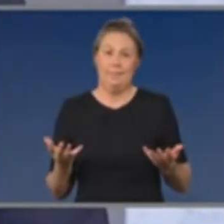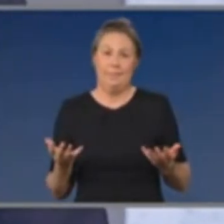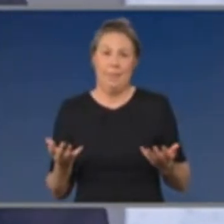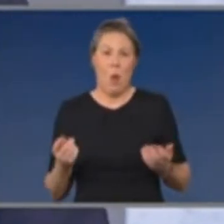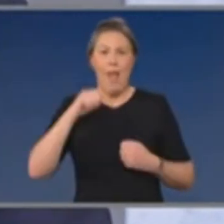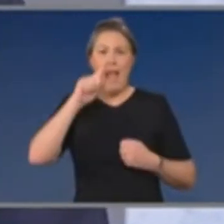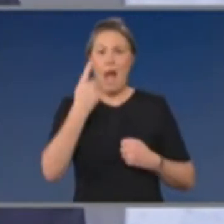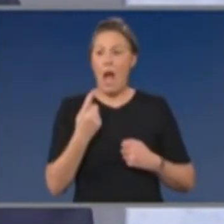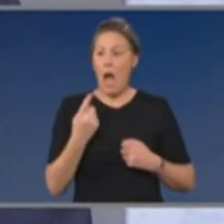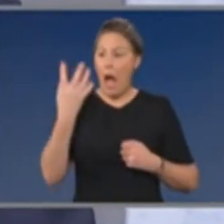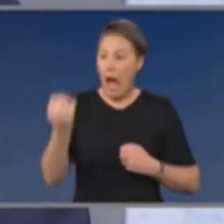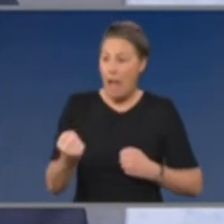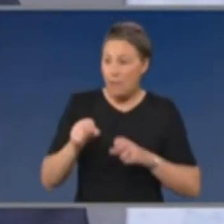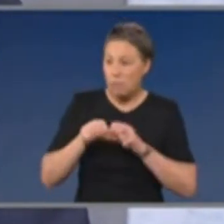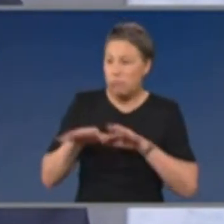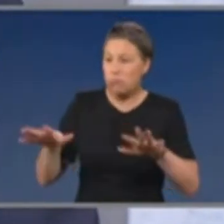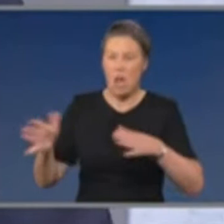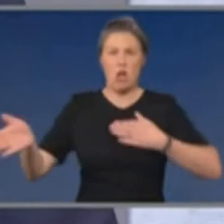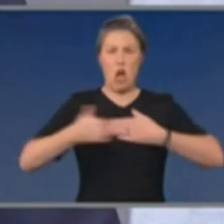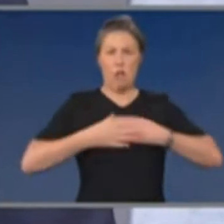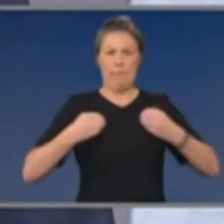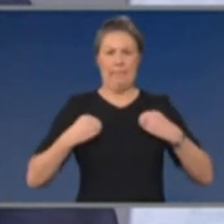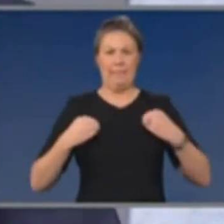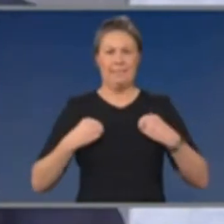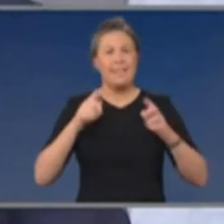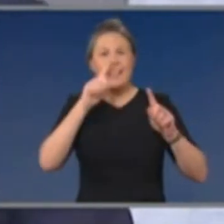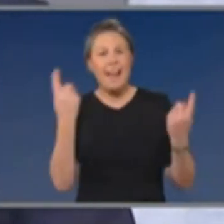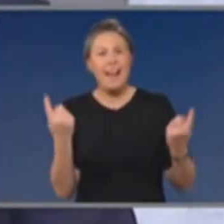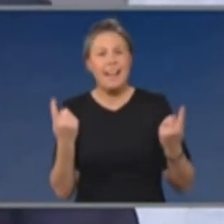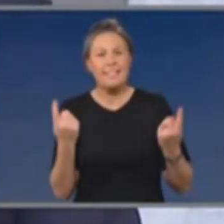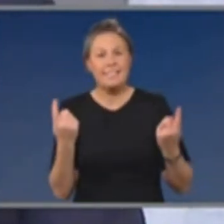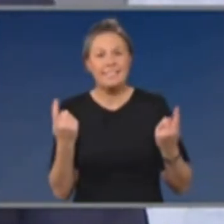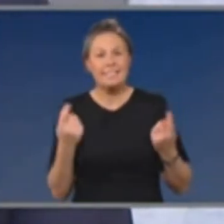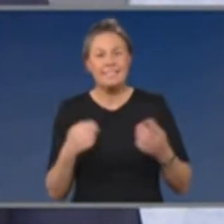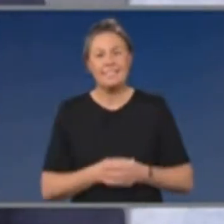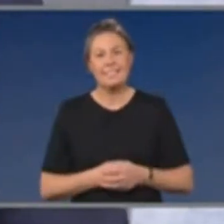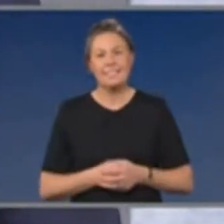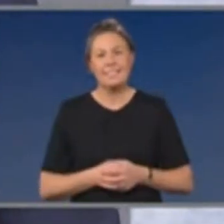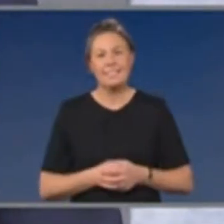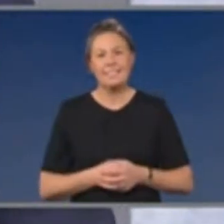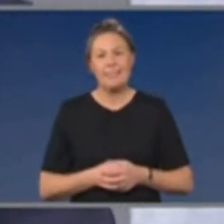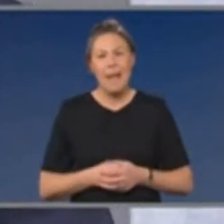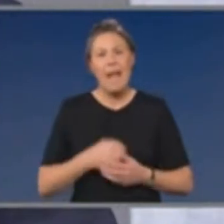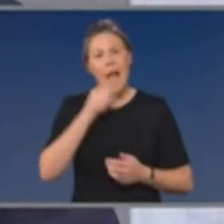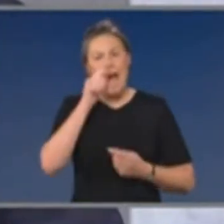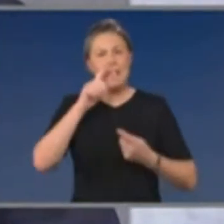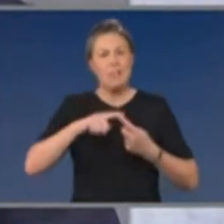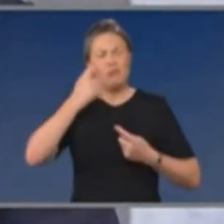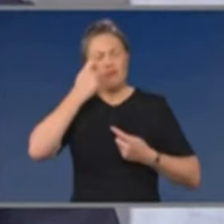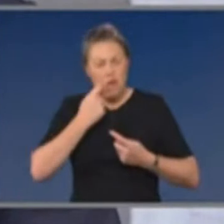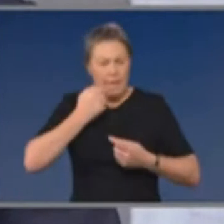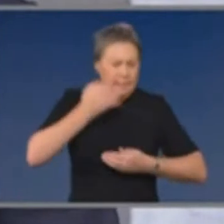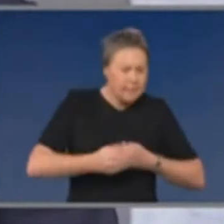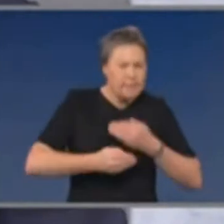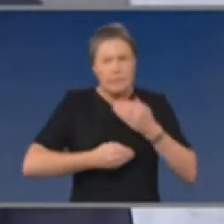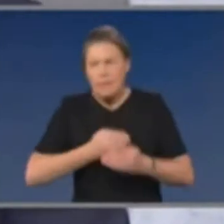by continually shutting things down. That's what you have to do when things get to the point they have in Victoria. But you can continue to move forward in the way that New